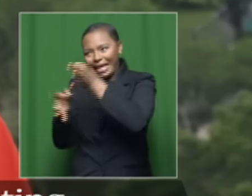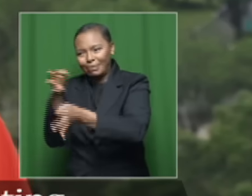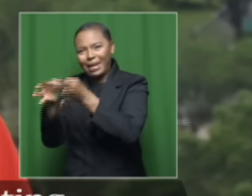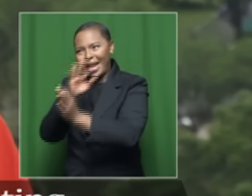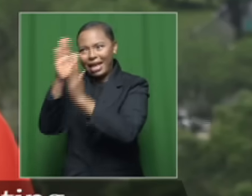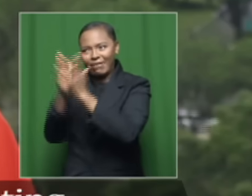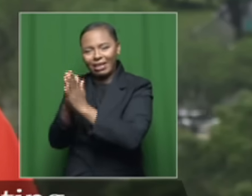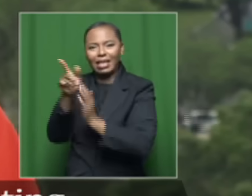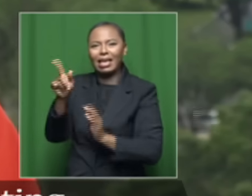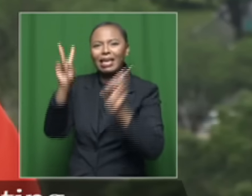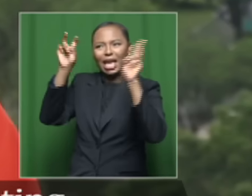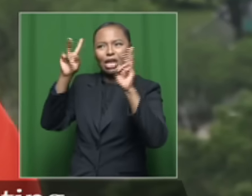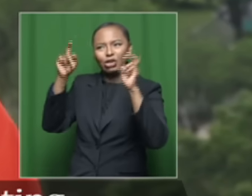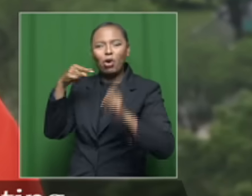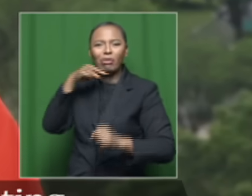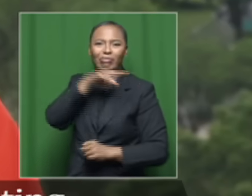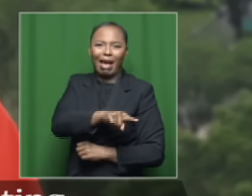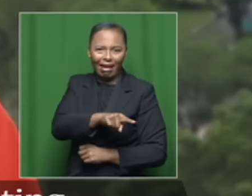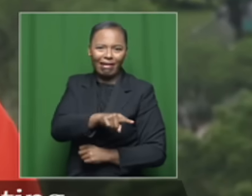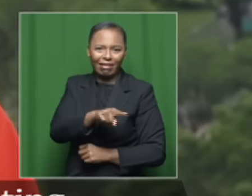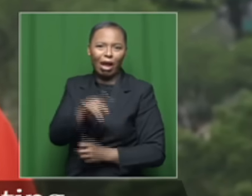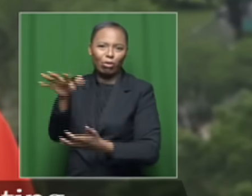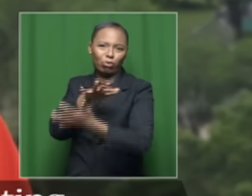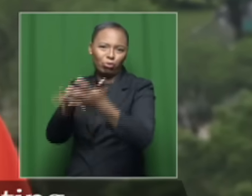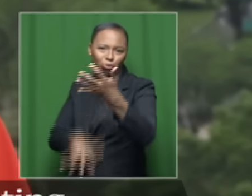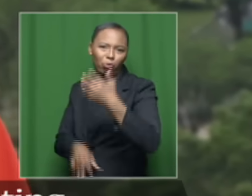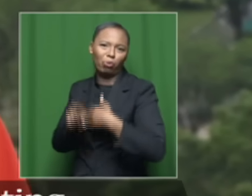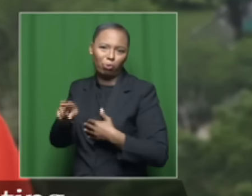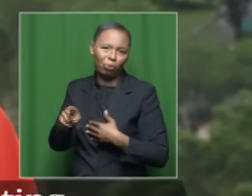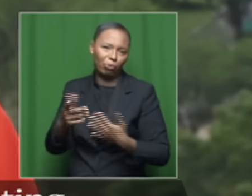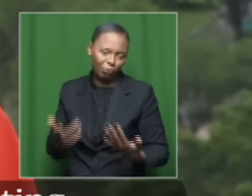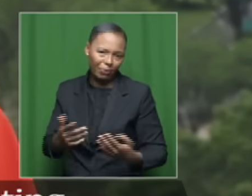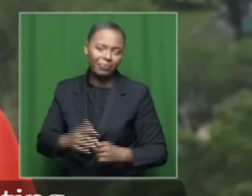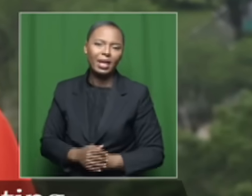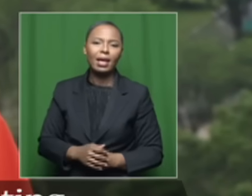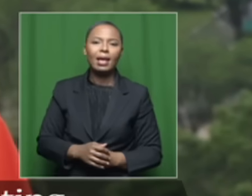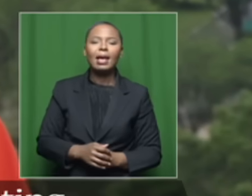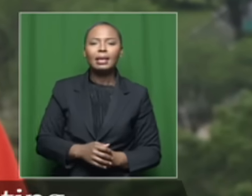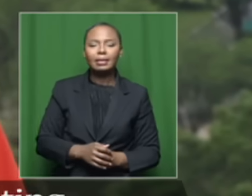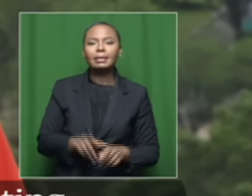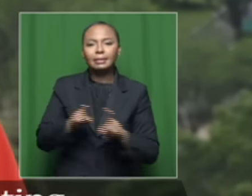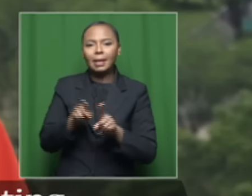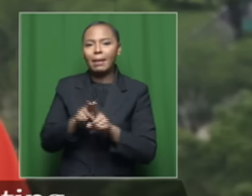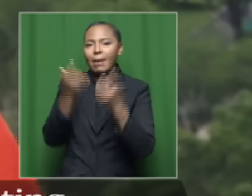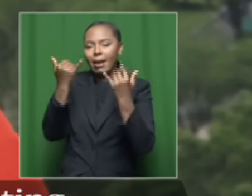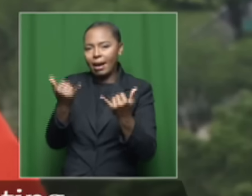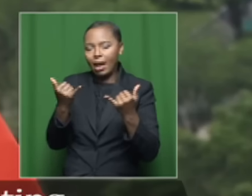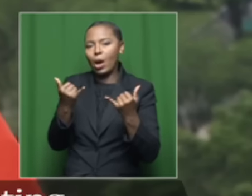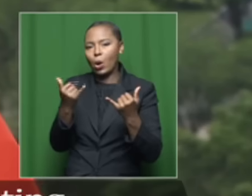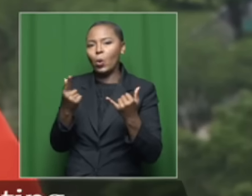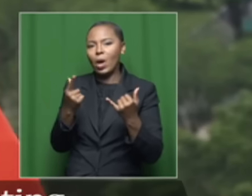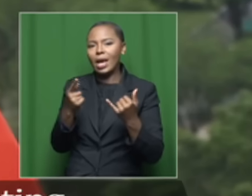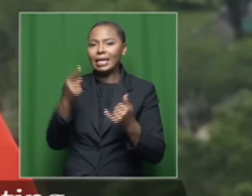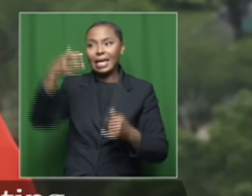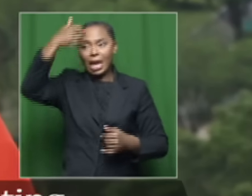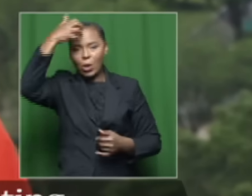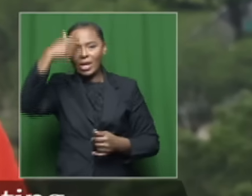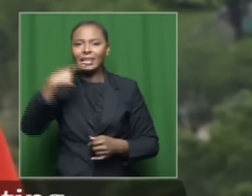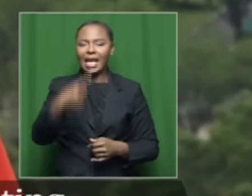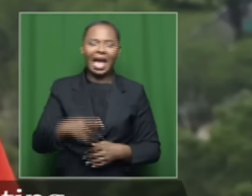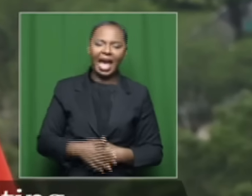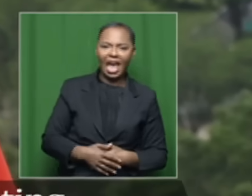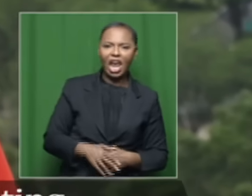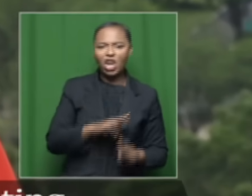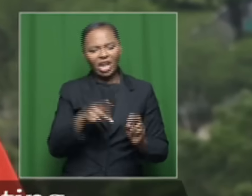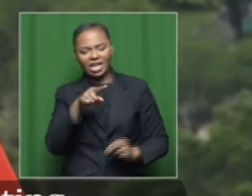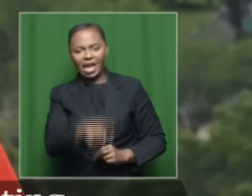some of these conspiracy theories. Donald Trump said, oh, you know, Elon Musk is here not for this, he's here to talk about